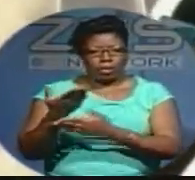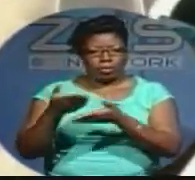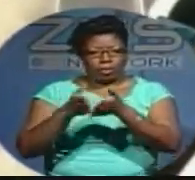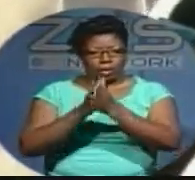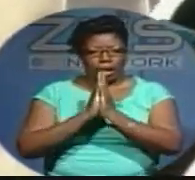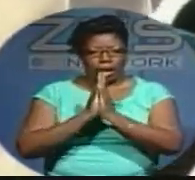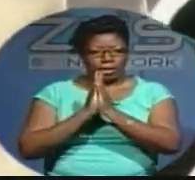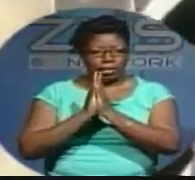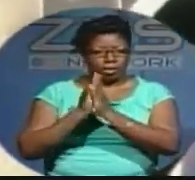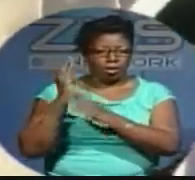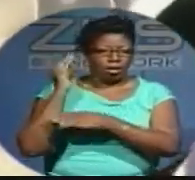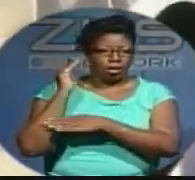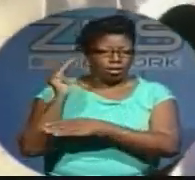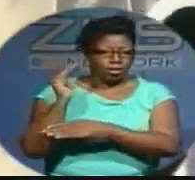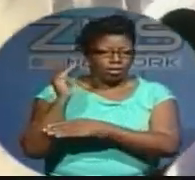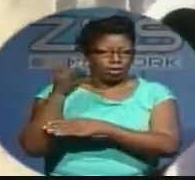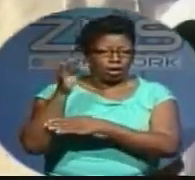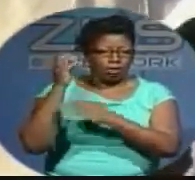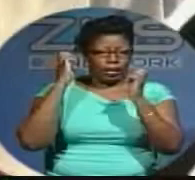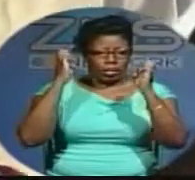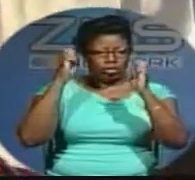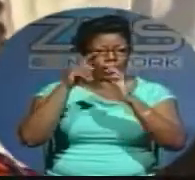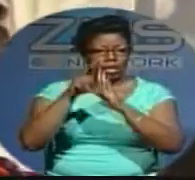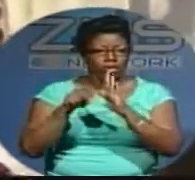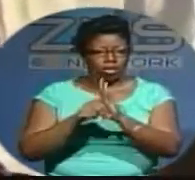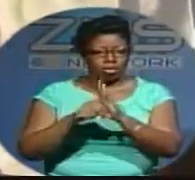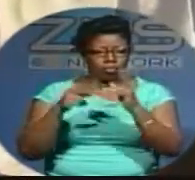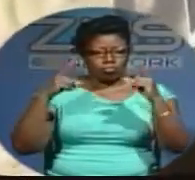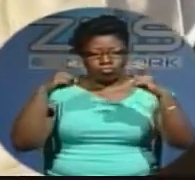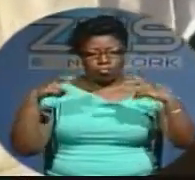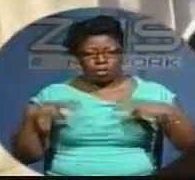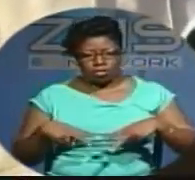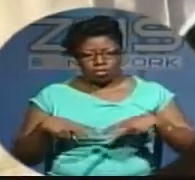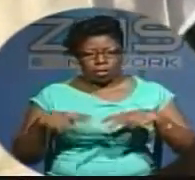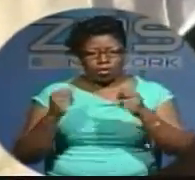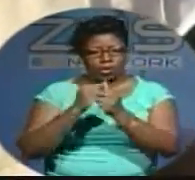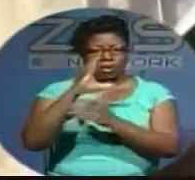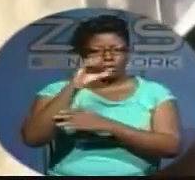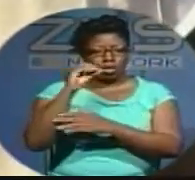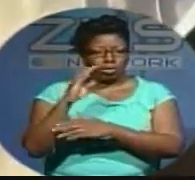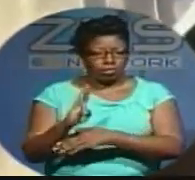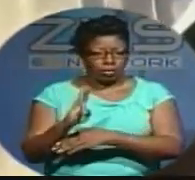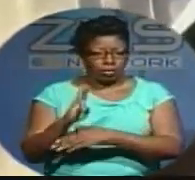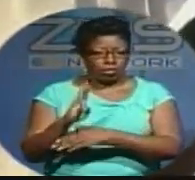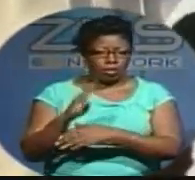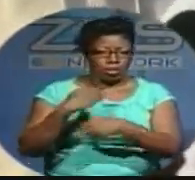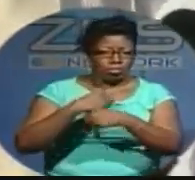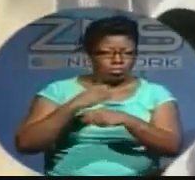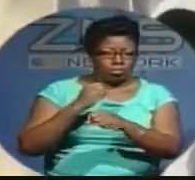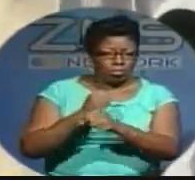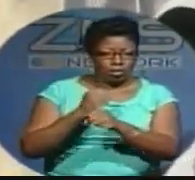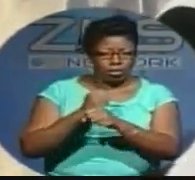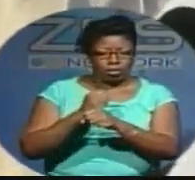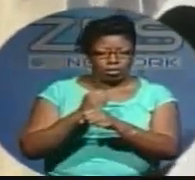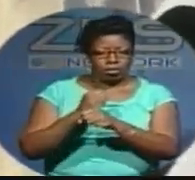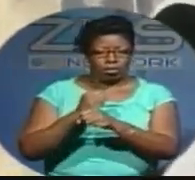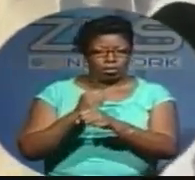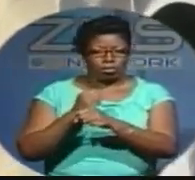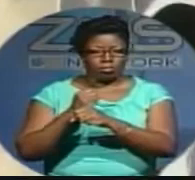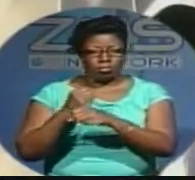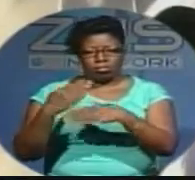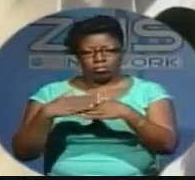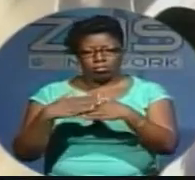of Education to explore with the Council of the College of the Bahamas establishing a wing in North